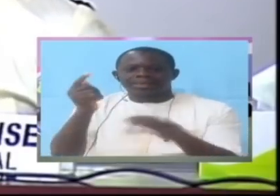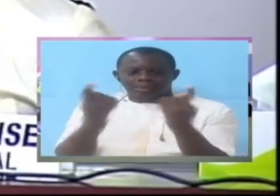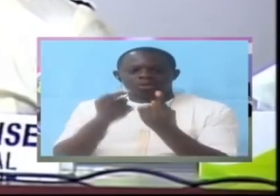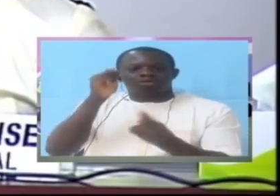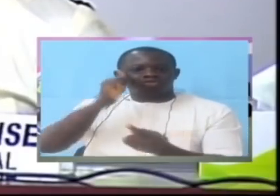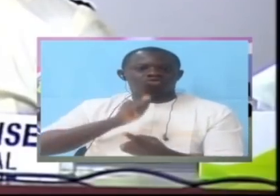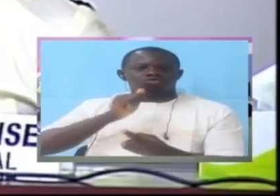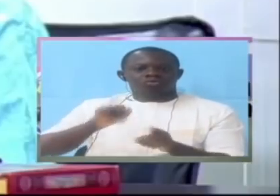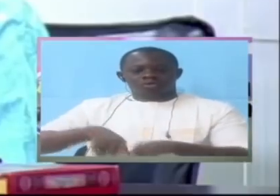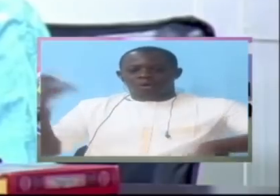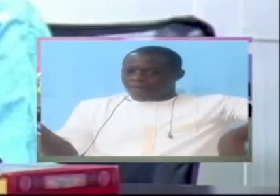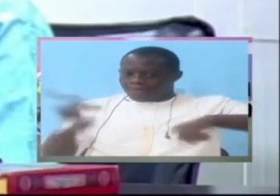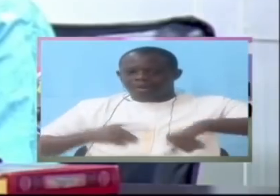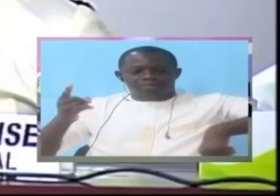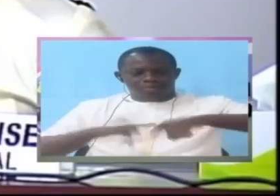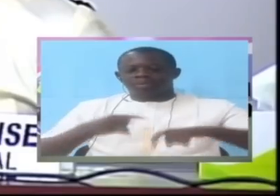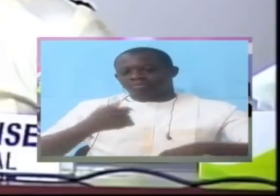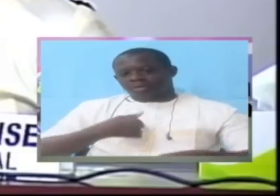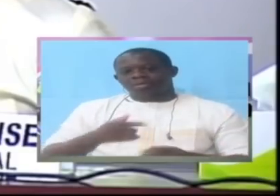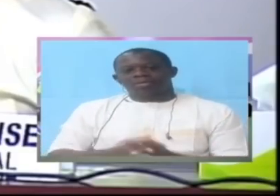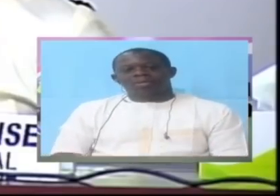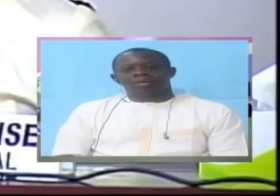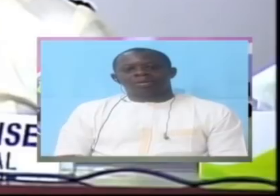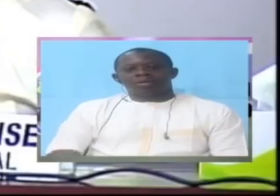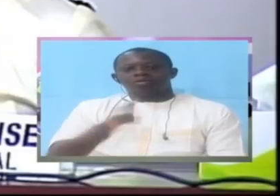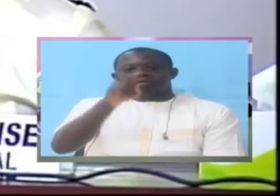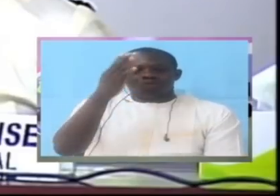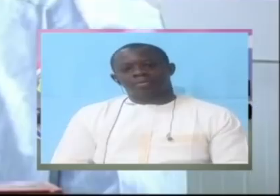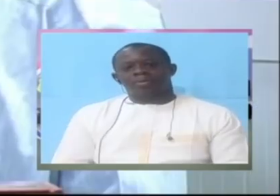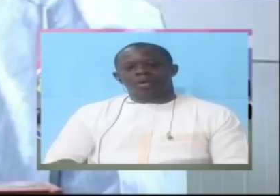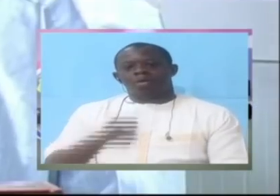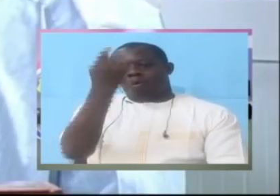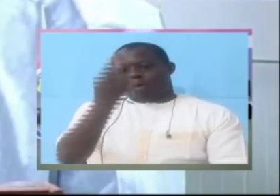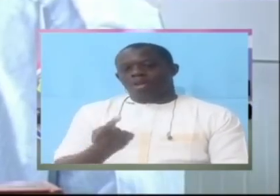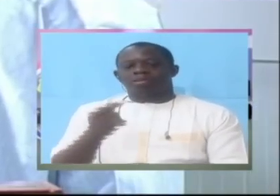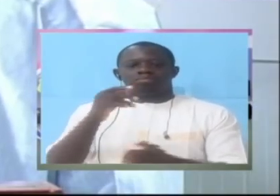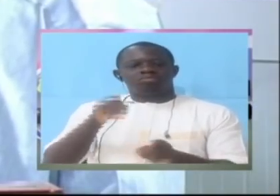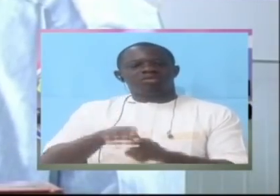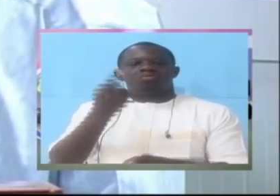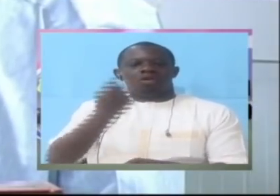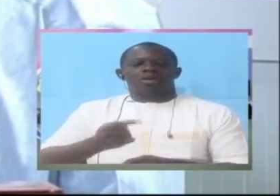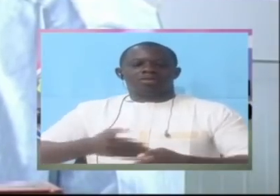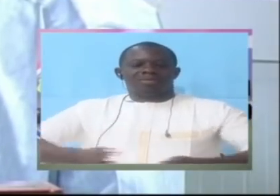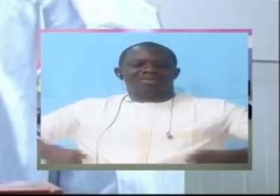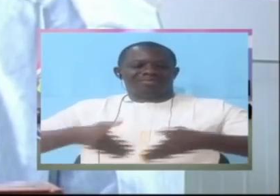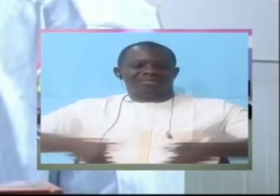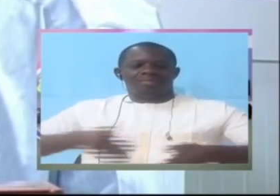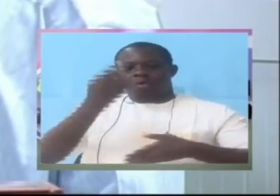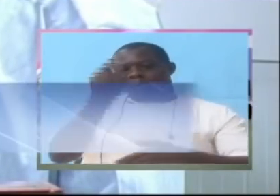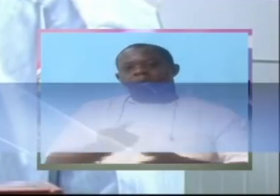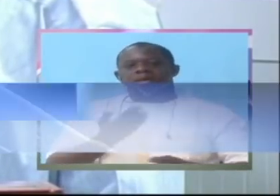him. His testimony was followed by that of Sidi Sane of Jara Sankuya. Mr. Sane recalled an incident